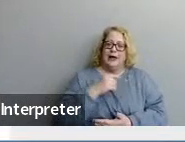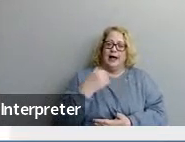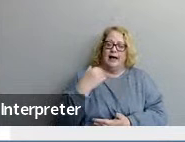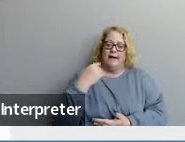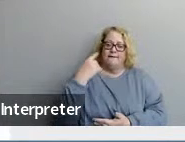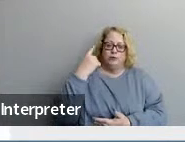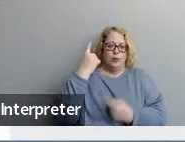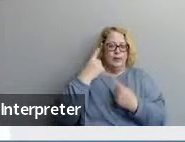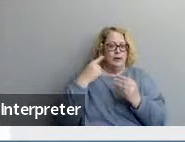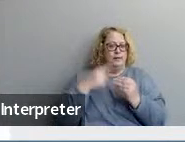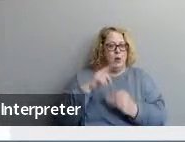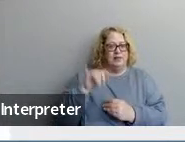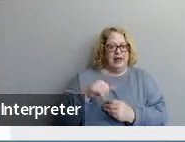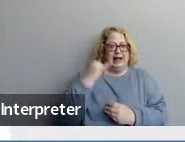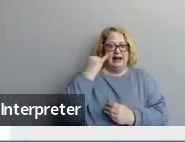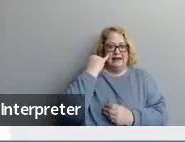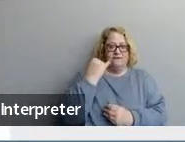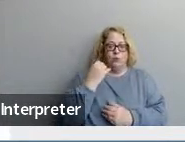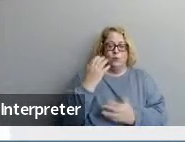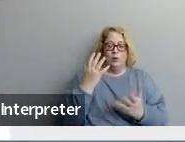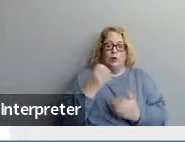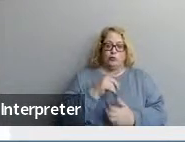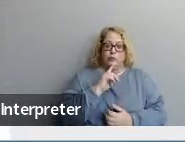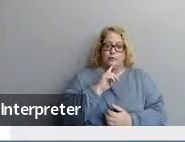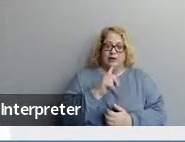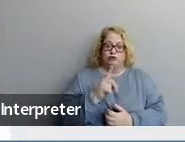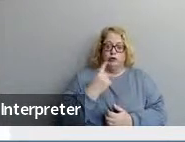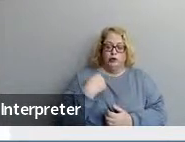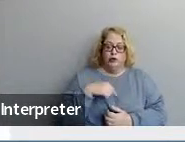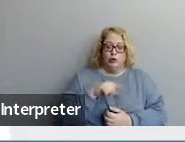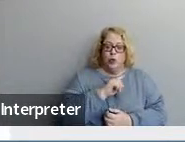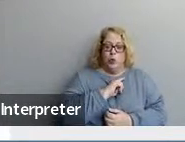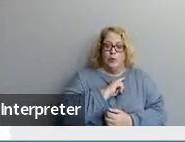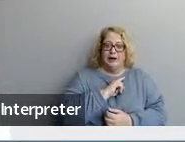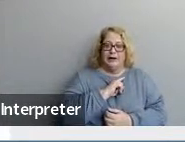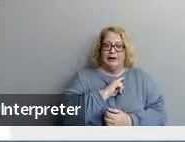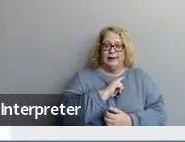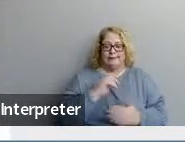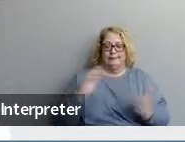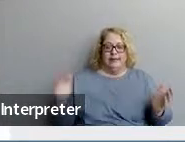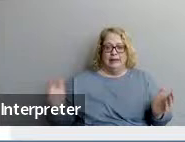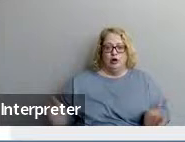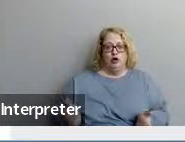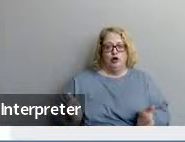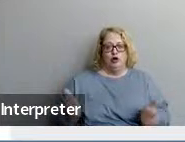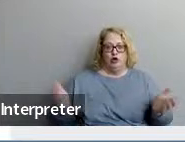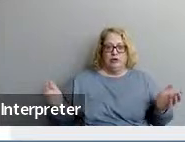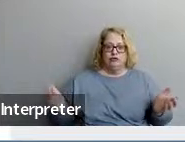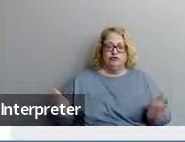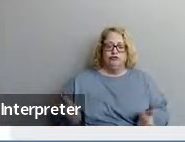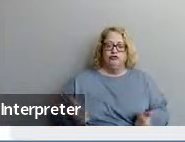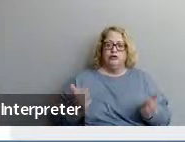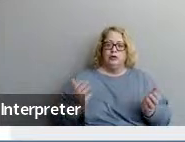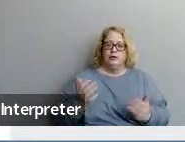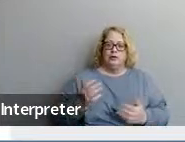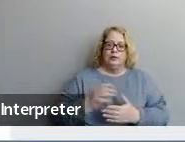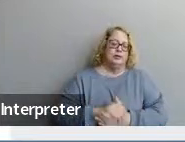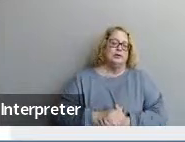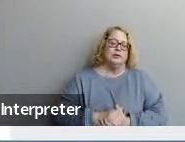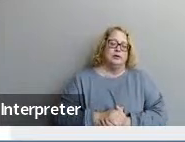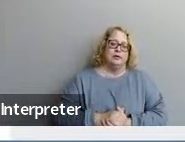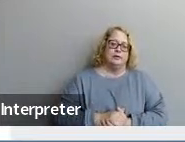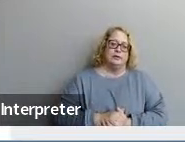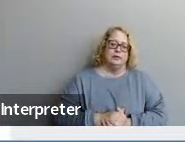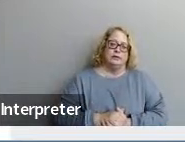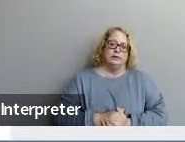those considerations that in fact that we are looking to make sure that we encourage the realities